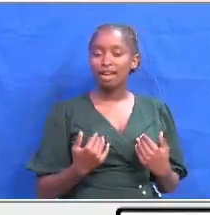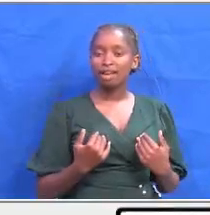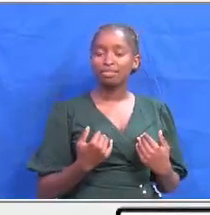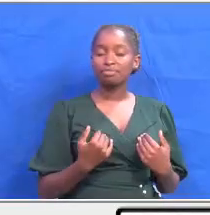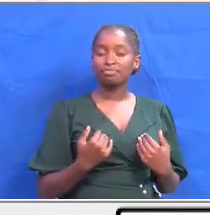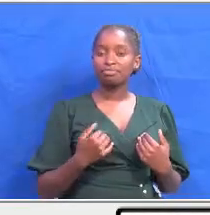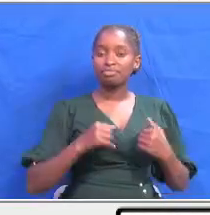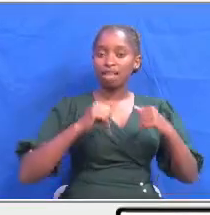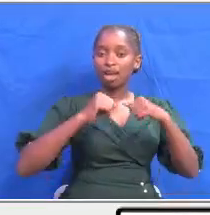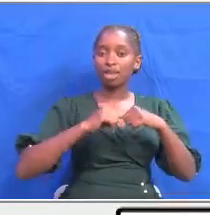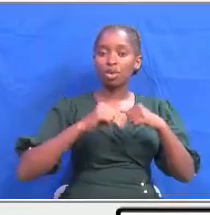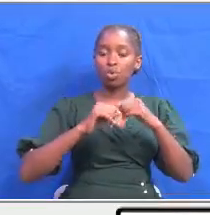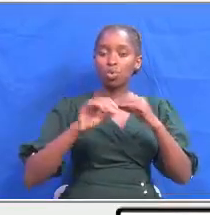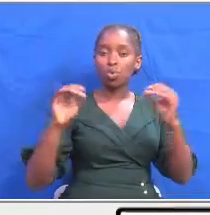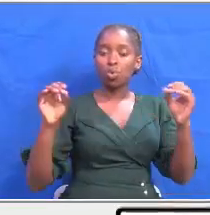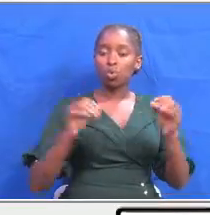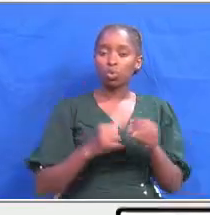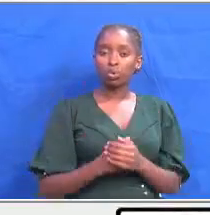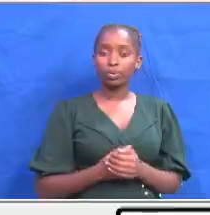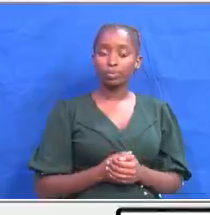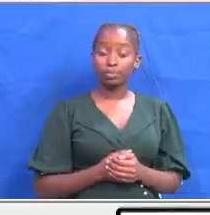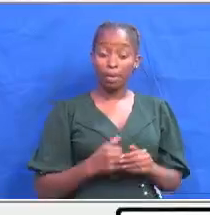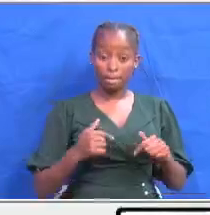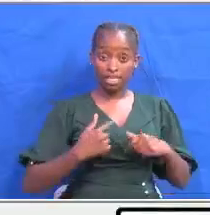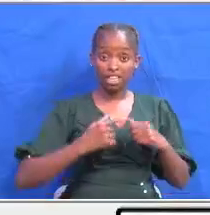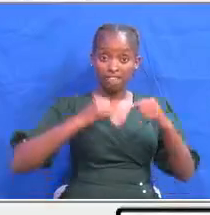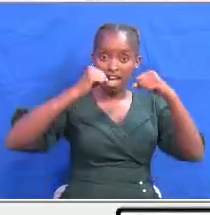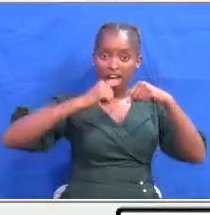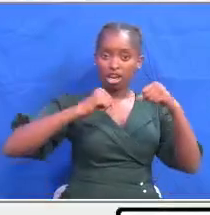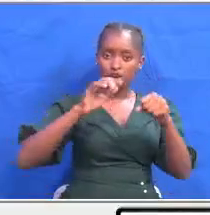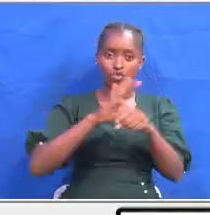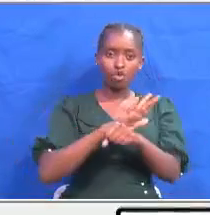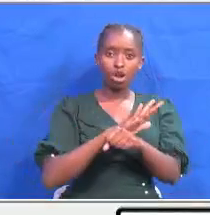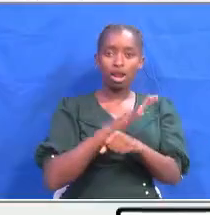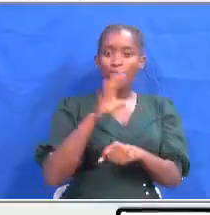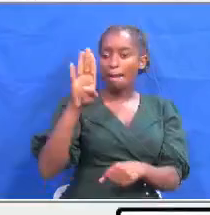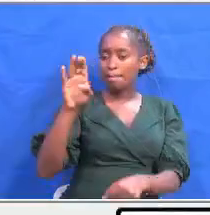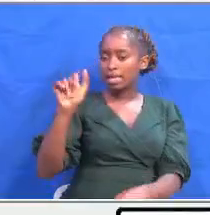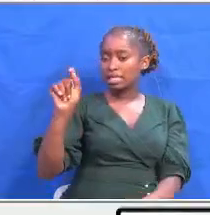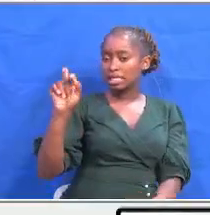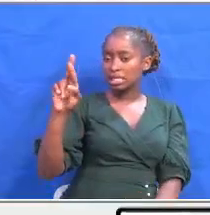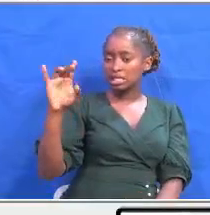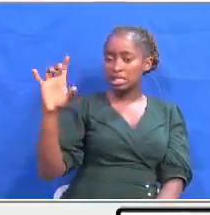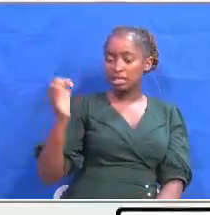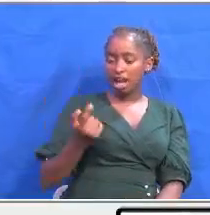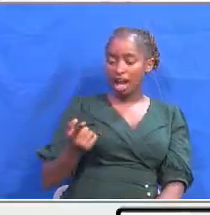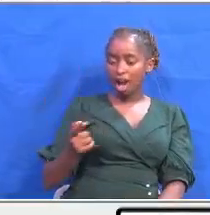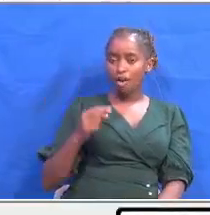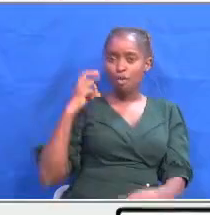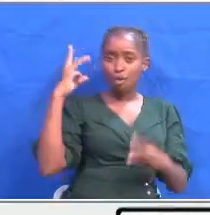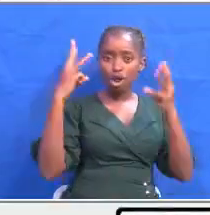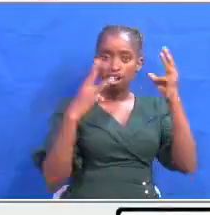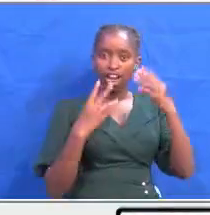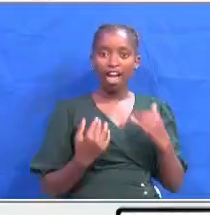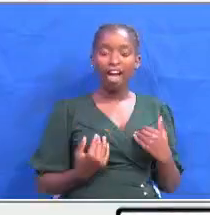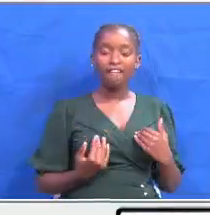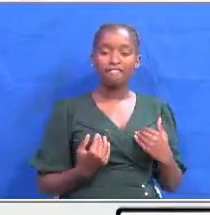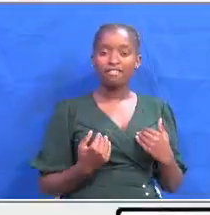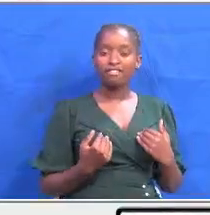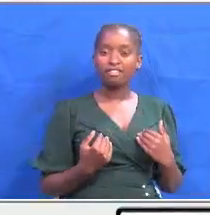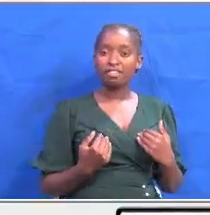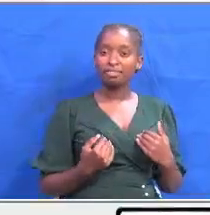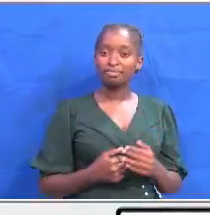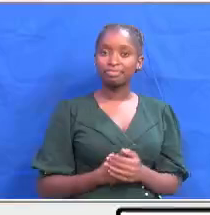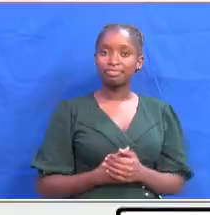entirely. I agree. I mean, you are Beatrice is worried whether I actually mean it. Nyaribo, you are coming